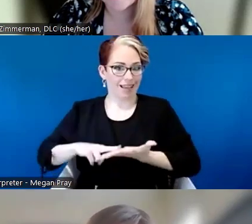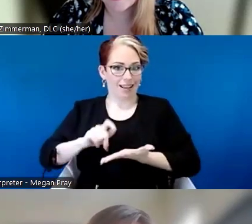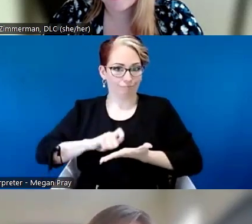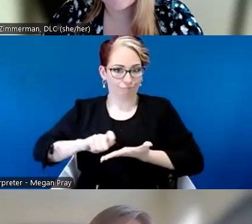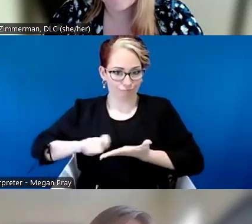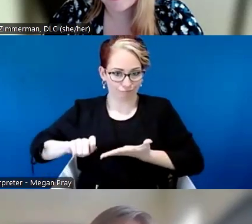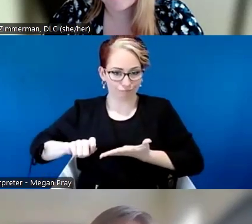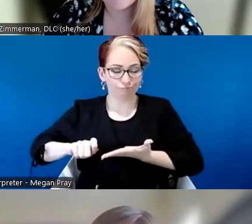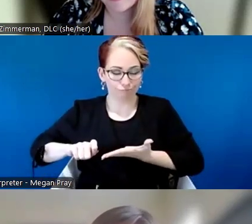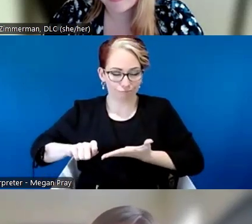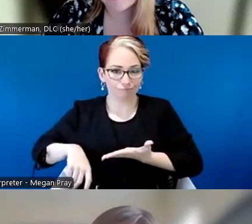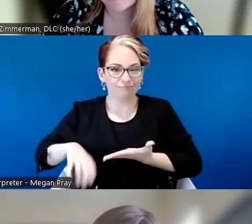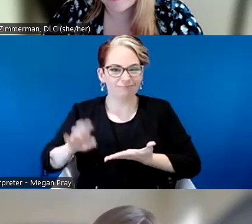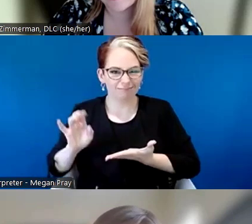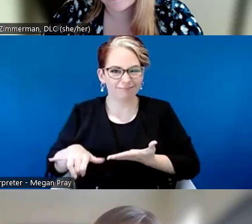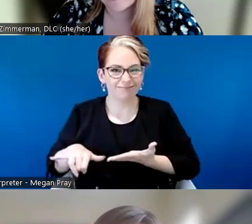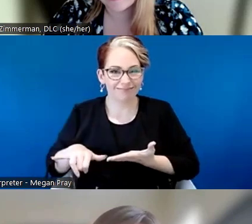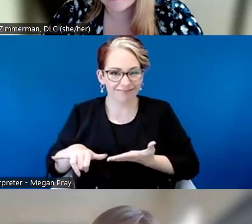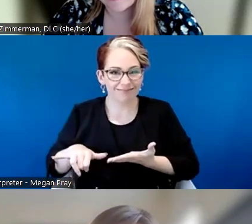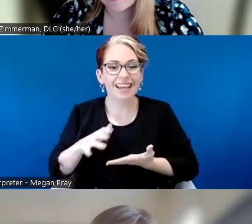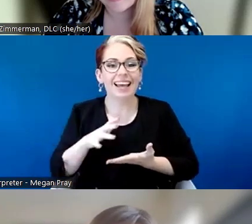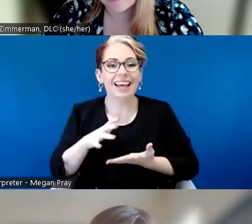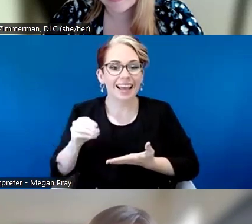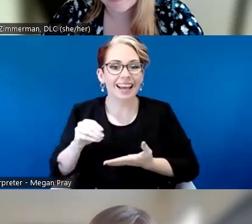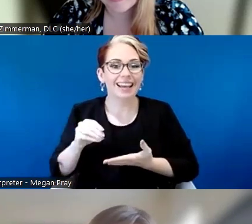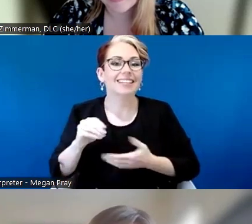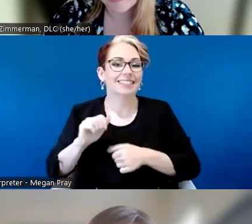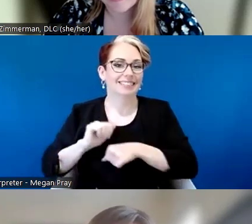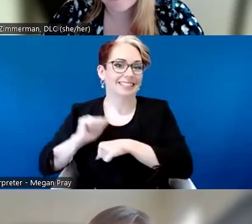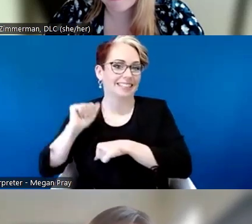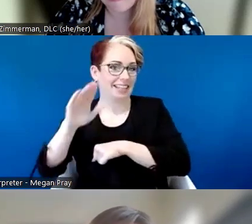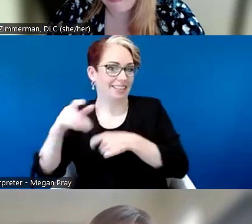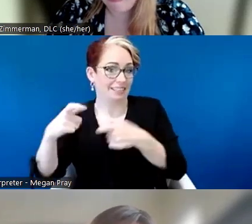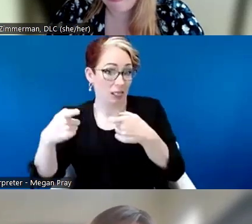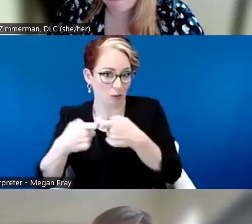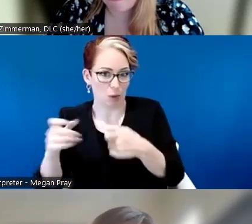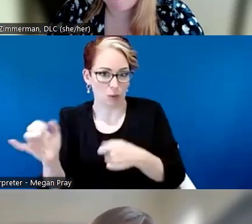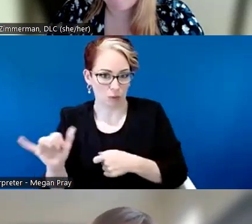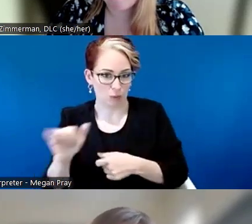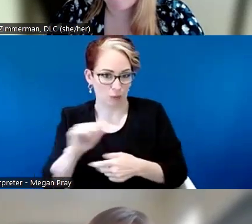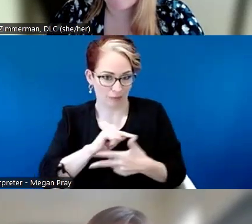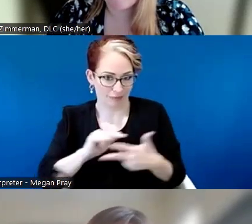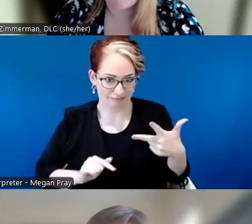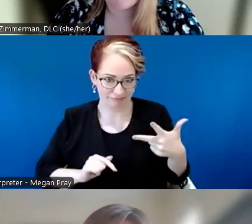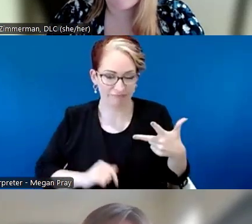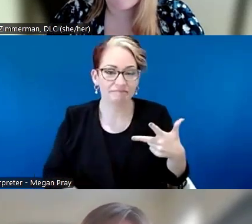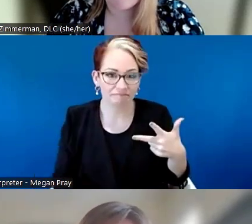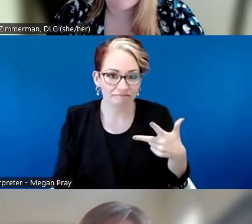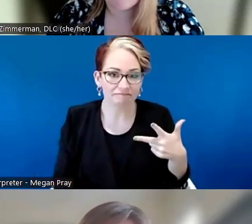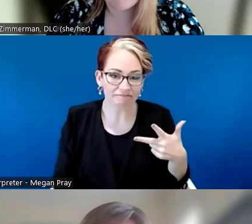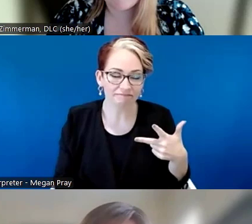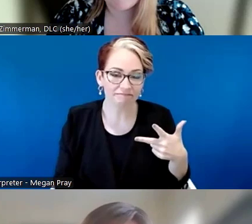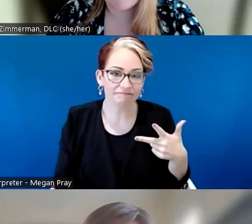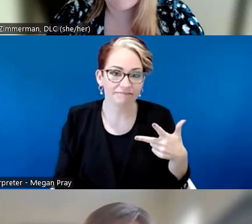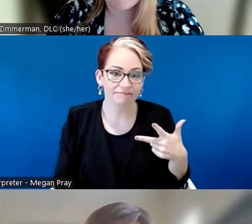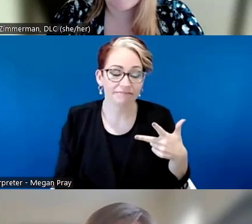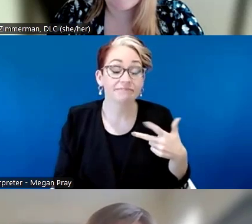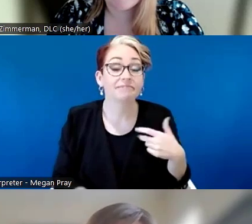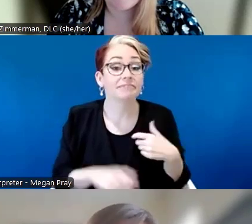signature, and then electronic submission. So that case